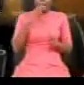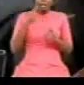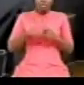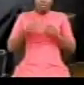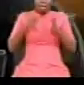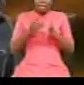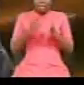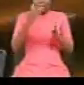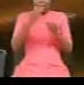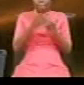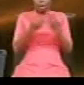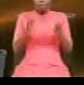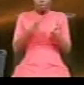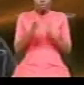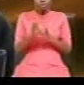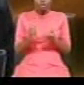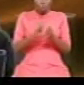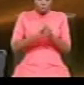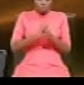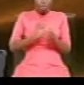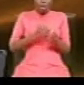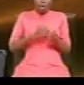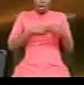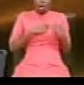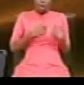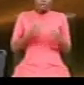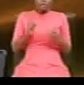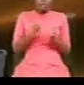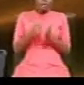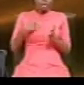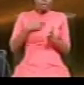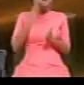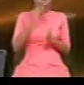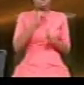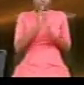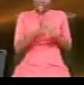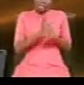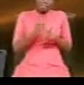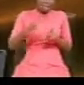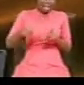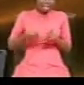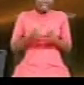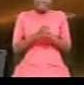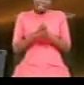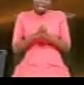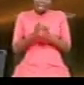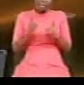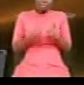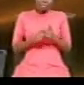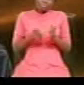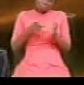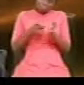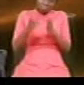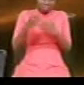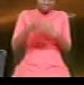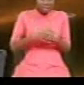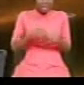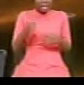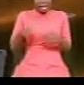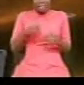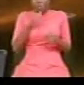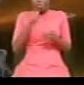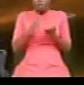Jesus wash our hearts so that we don't retain any desire to retaliate, any